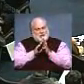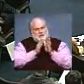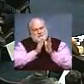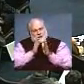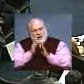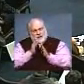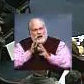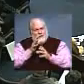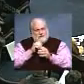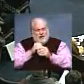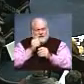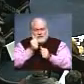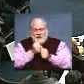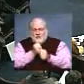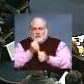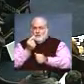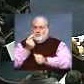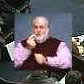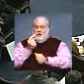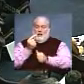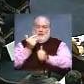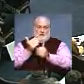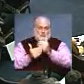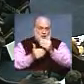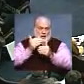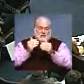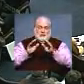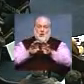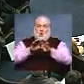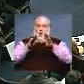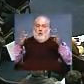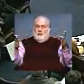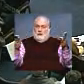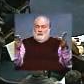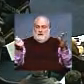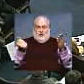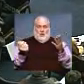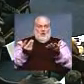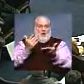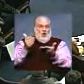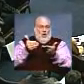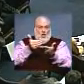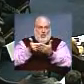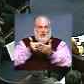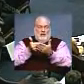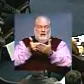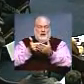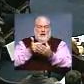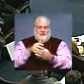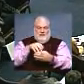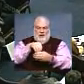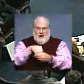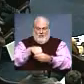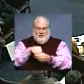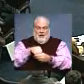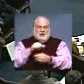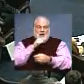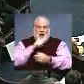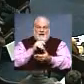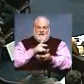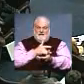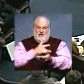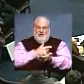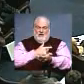involves everybody, and let's make the process transparent so we can all be a part of it and not feel like